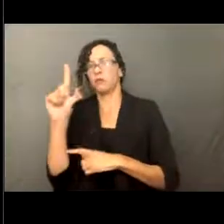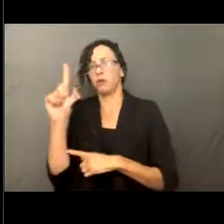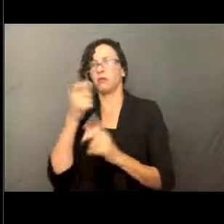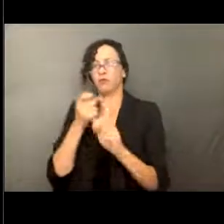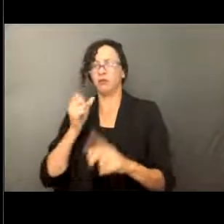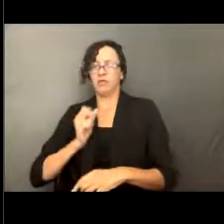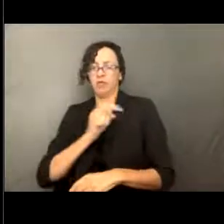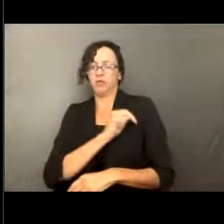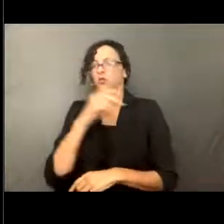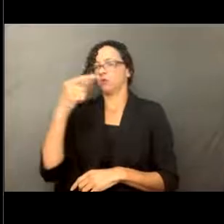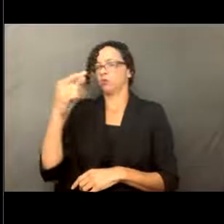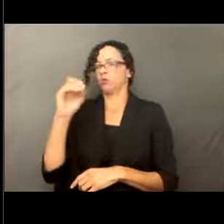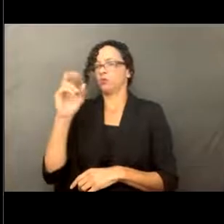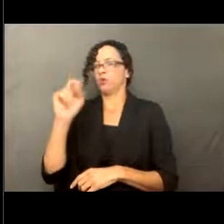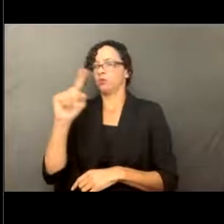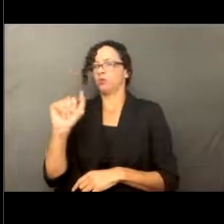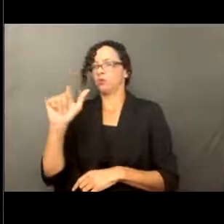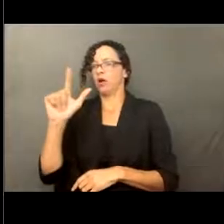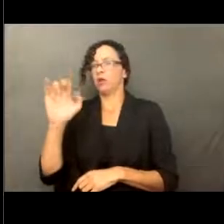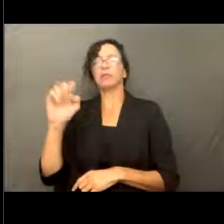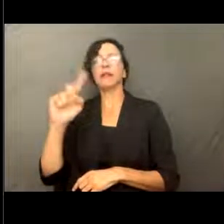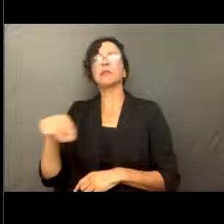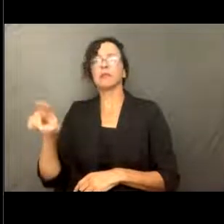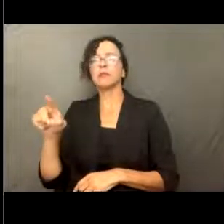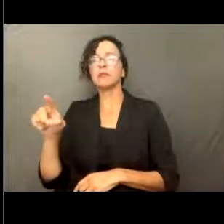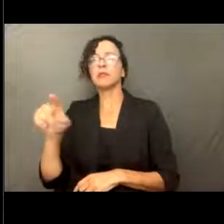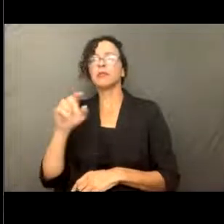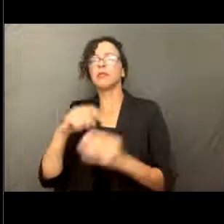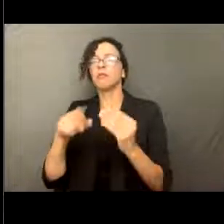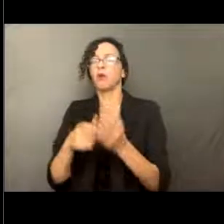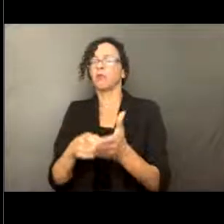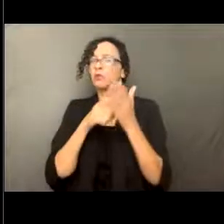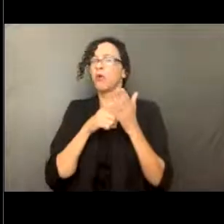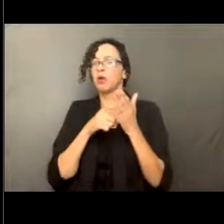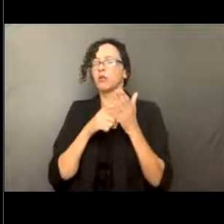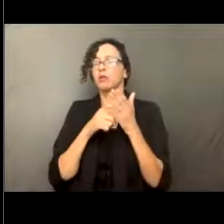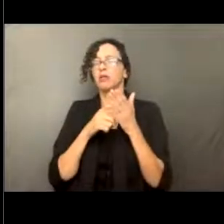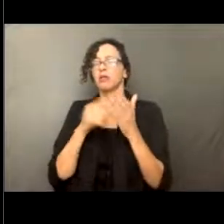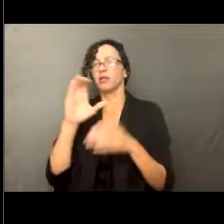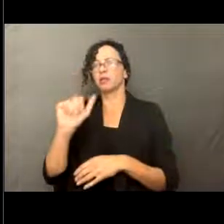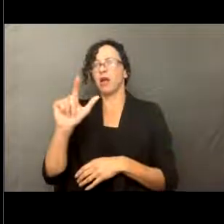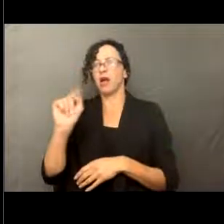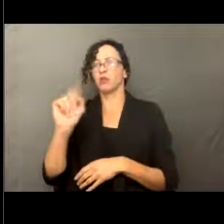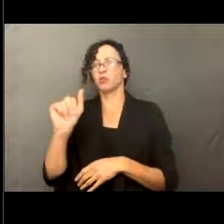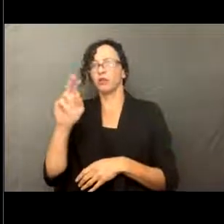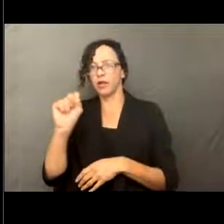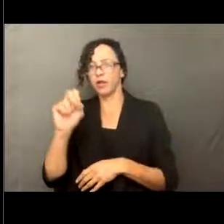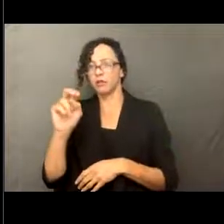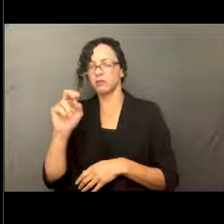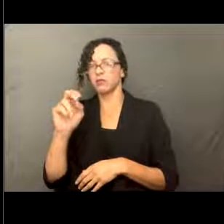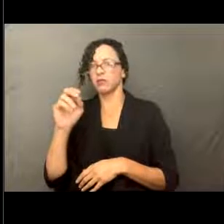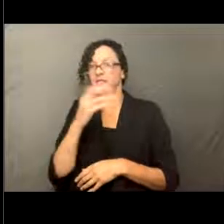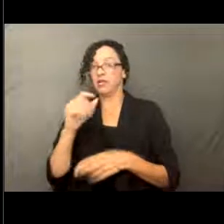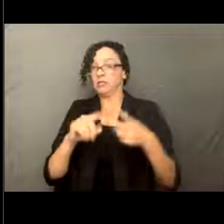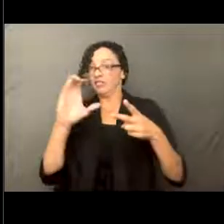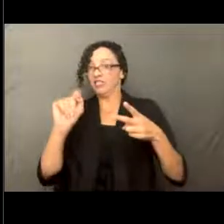Senator Gonzalez that is requiring Caltrans and the CTC and CalSTA to work